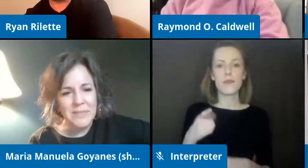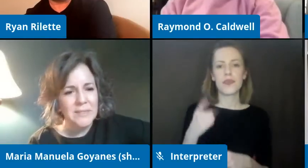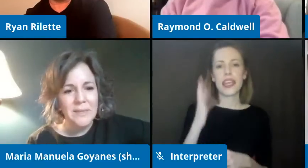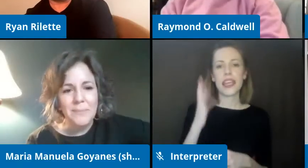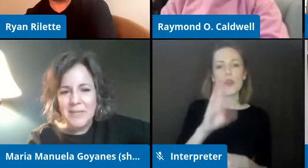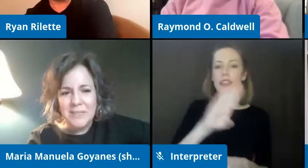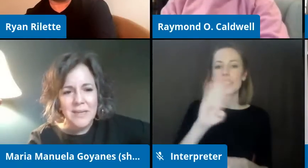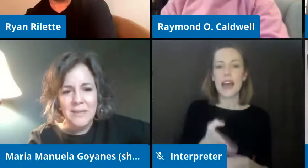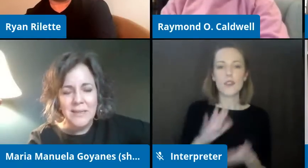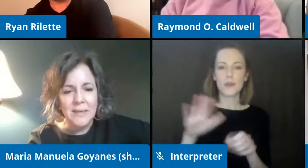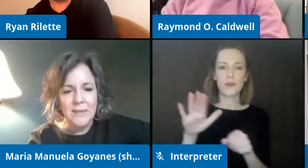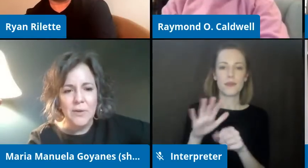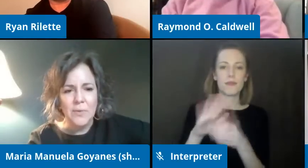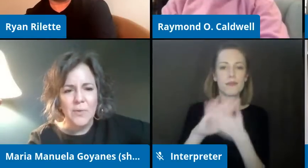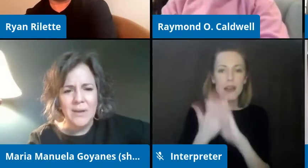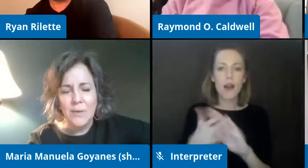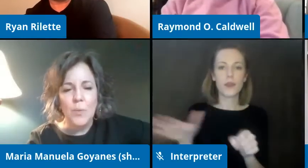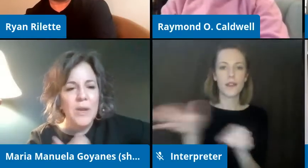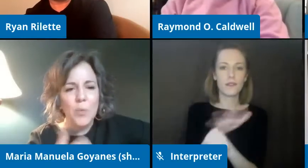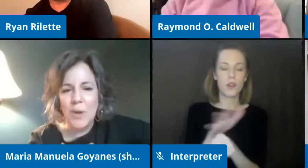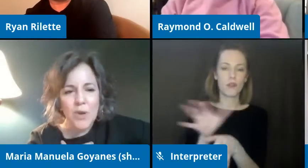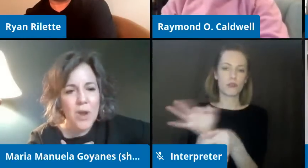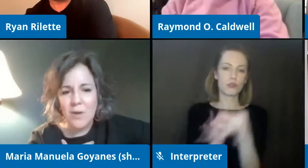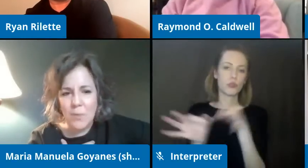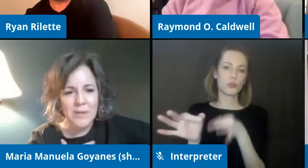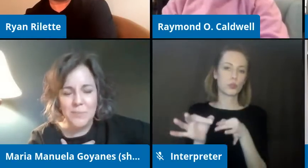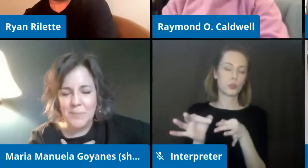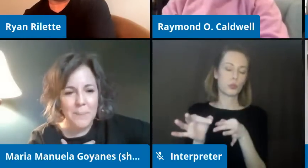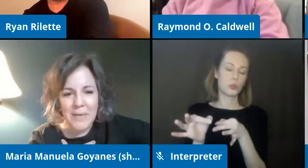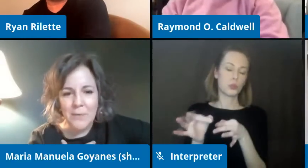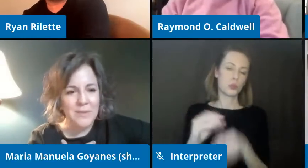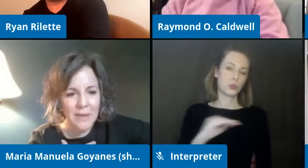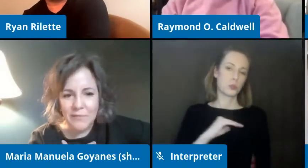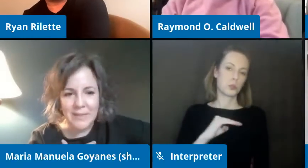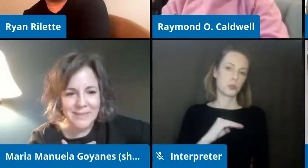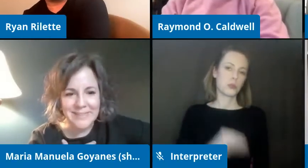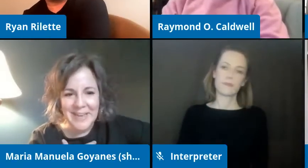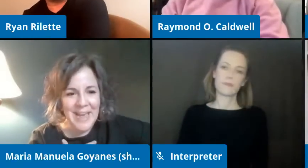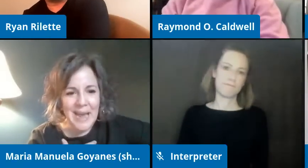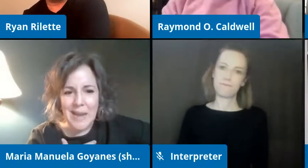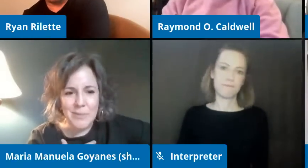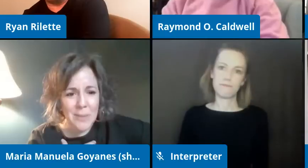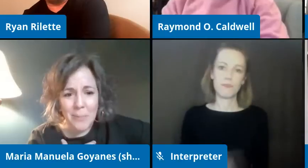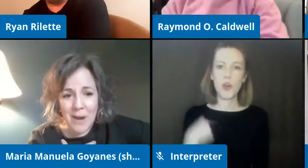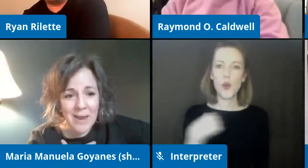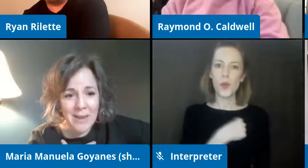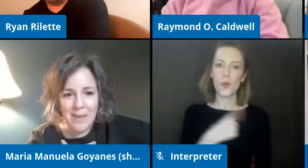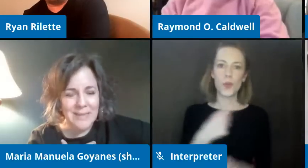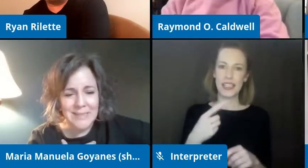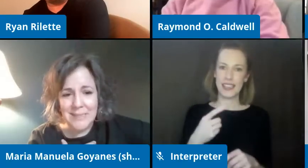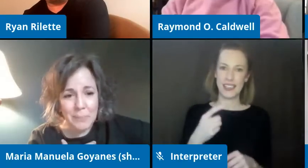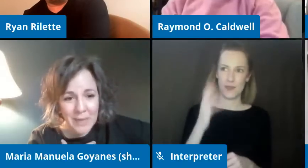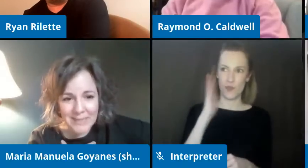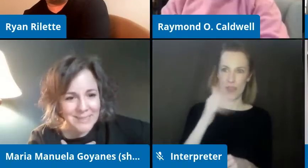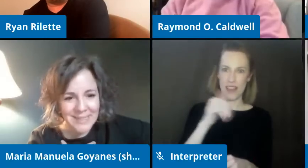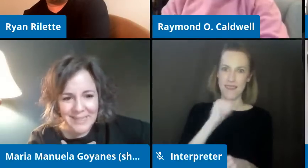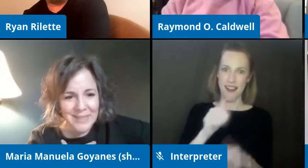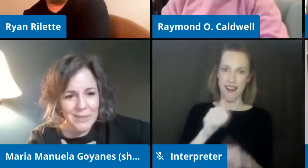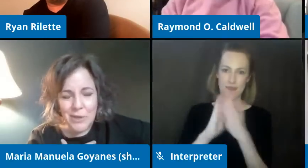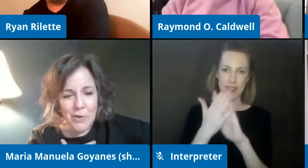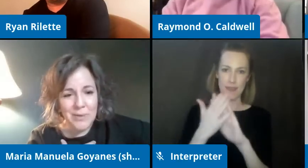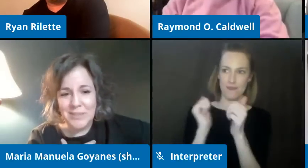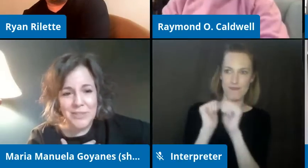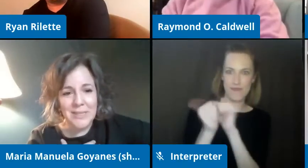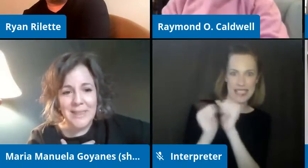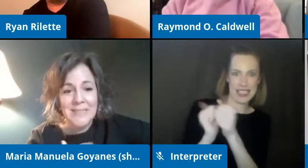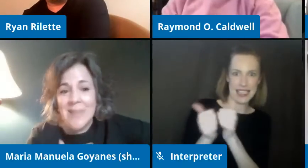us, because suddenly, you know, we are not going to compete with Netflix and Amazon Prime and Disney Plus.